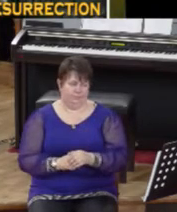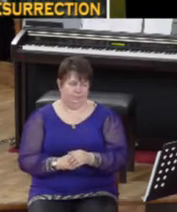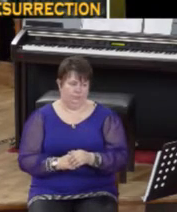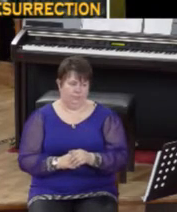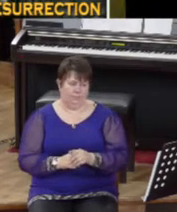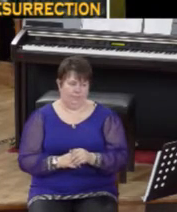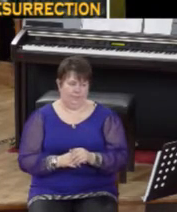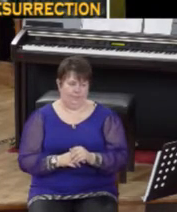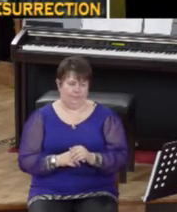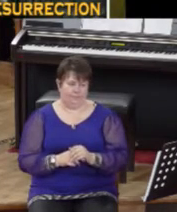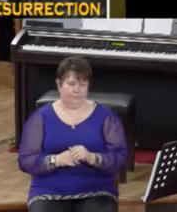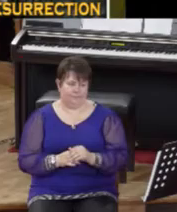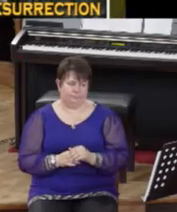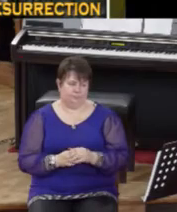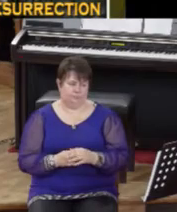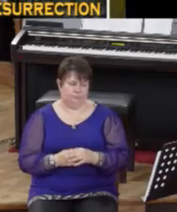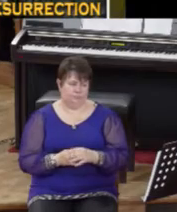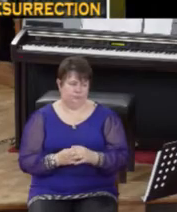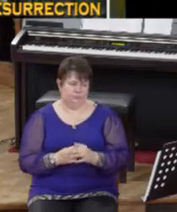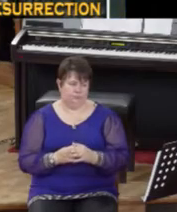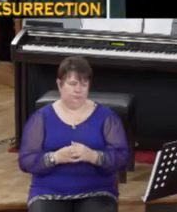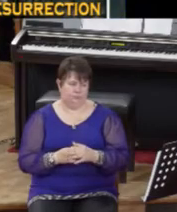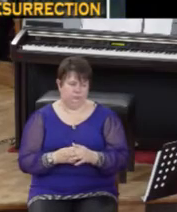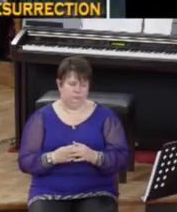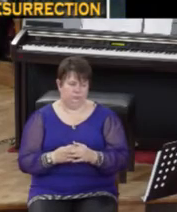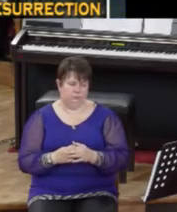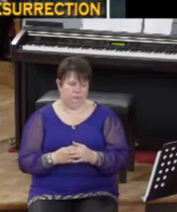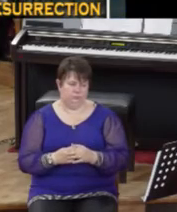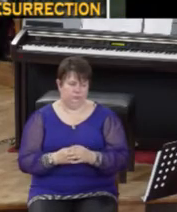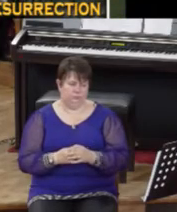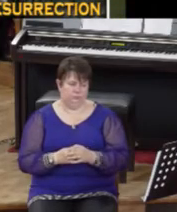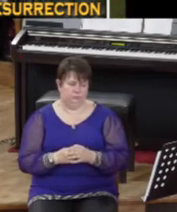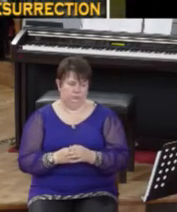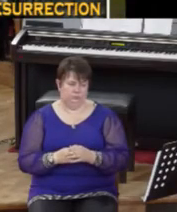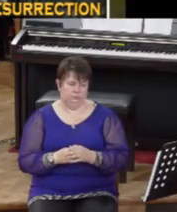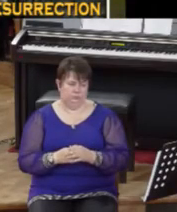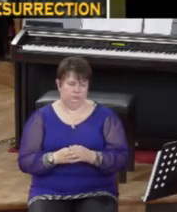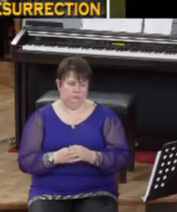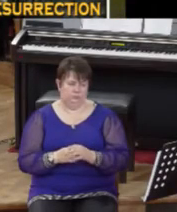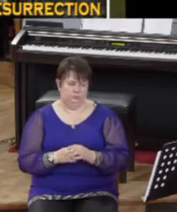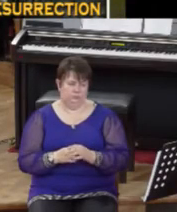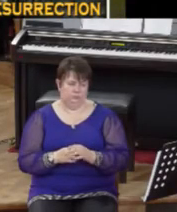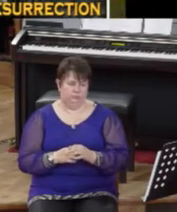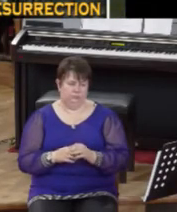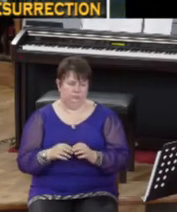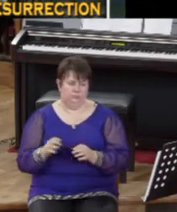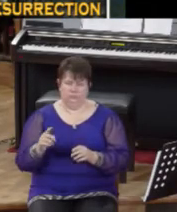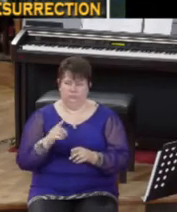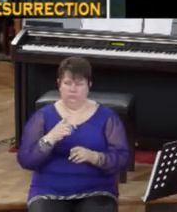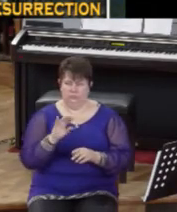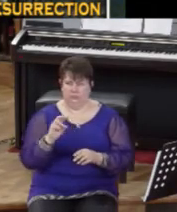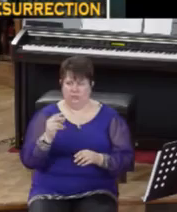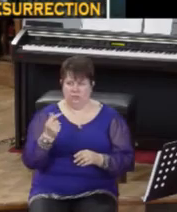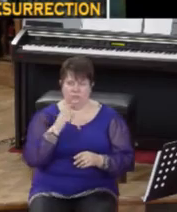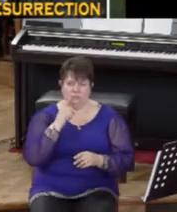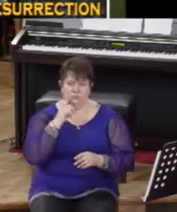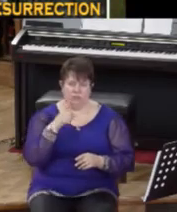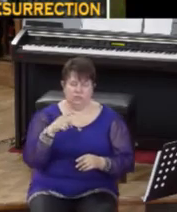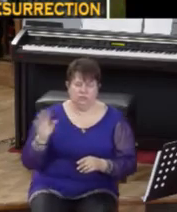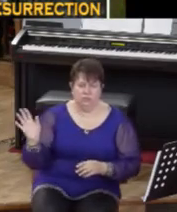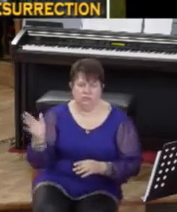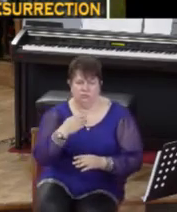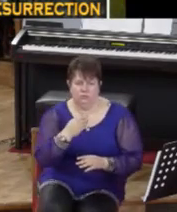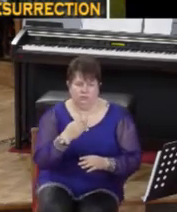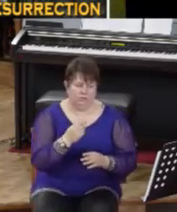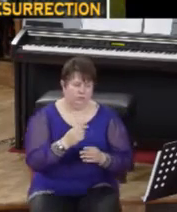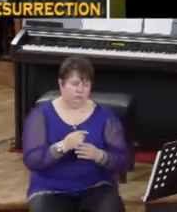Those of a skeptical disposition might say that each of these folk, Cephas, Simon Peter, James, the